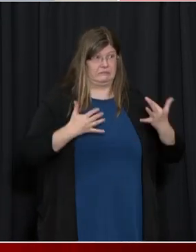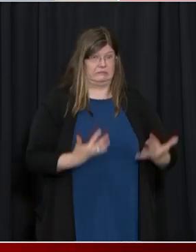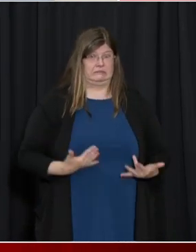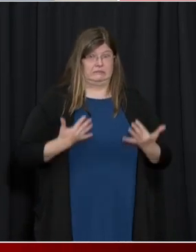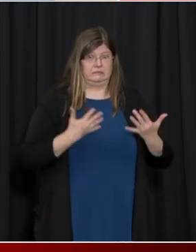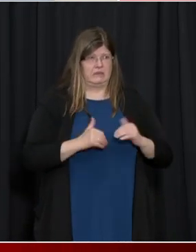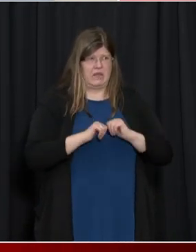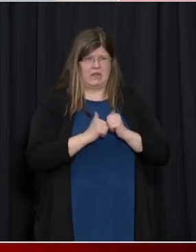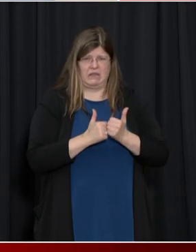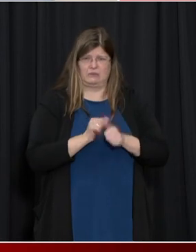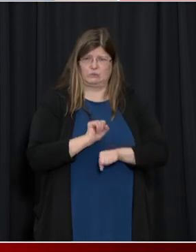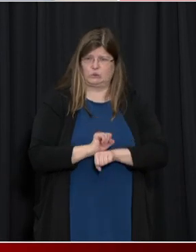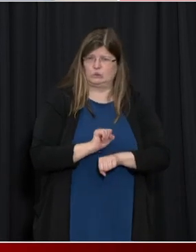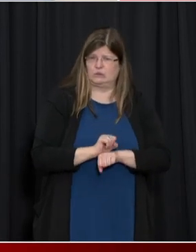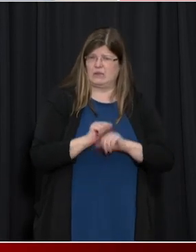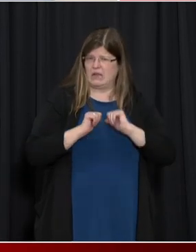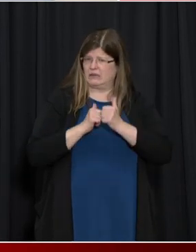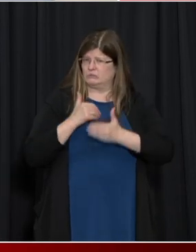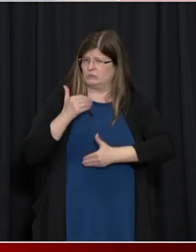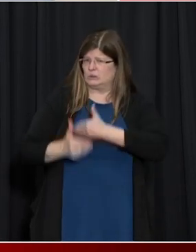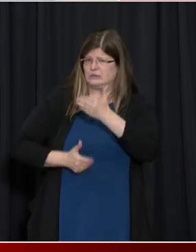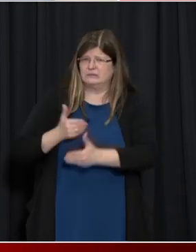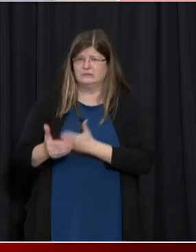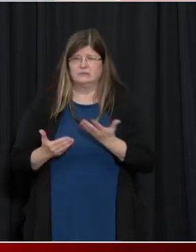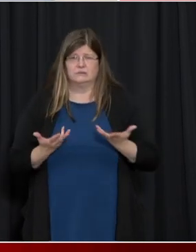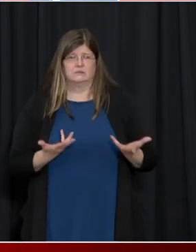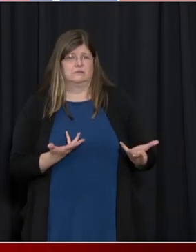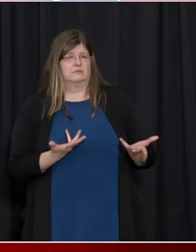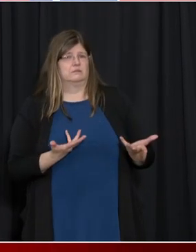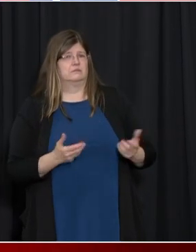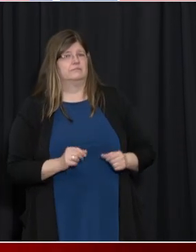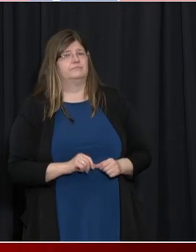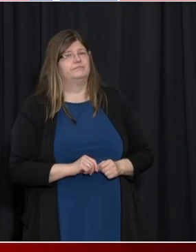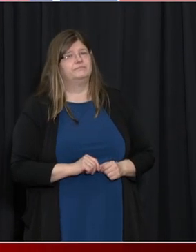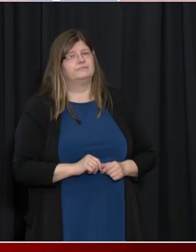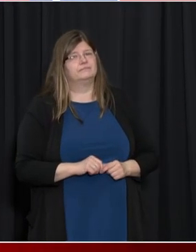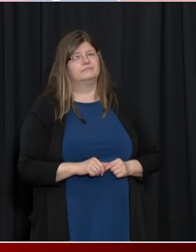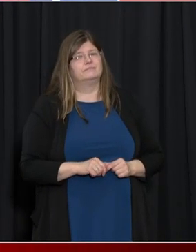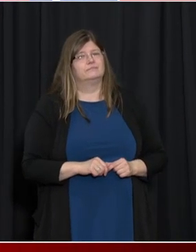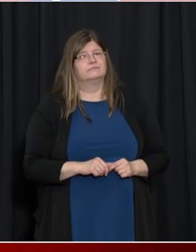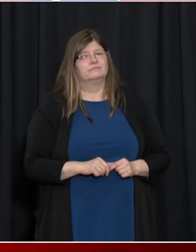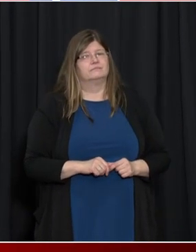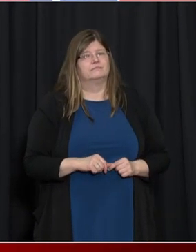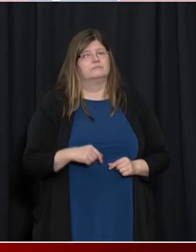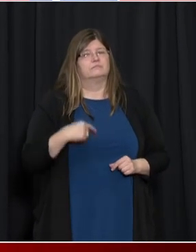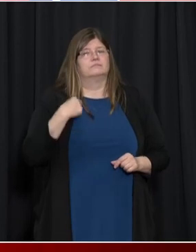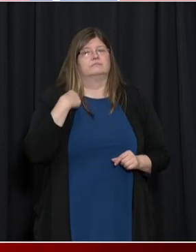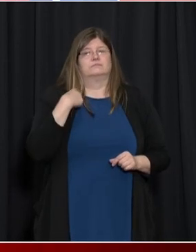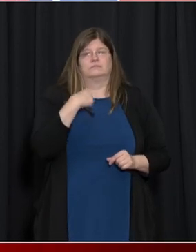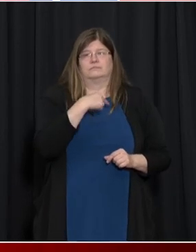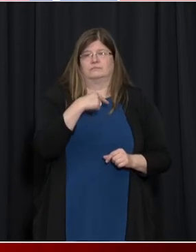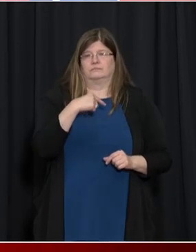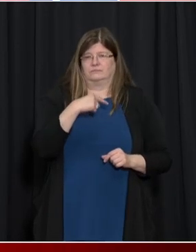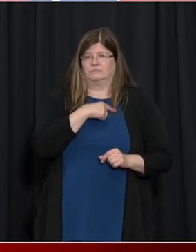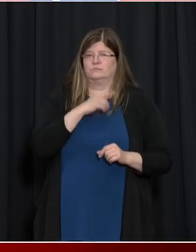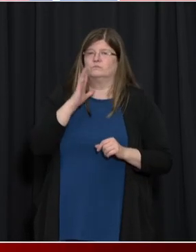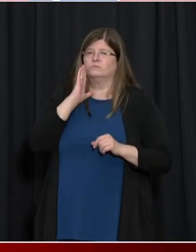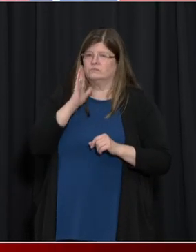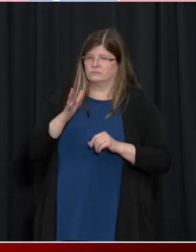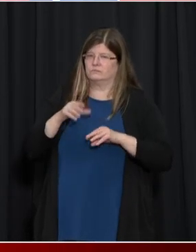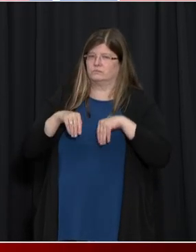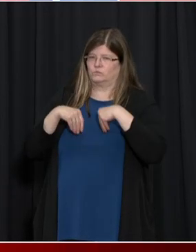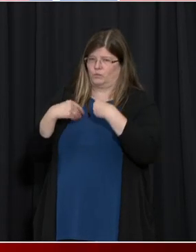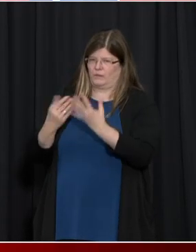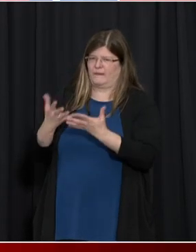they have complicated situations? We actually, Annalisa, are going to give a situational update